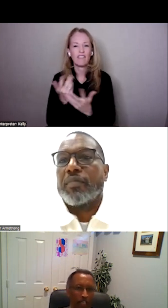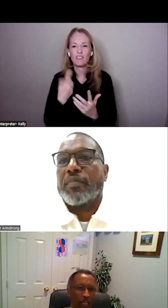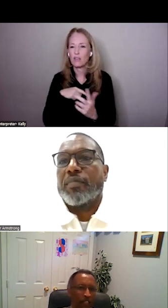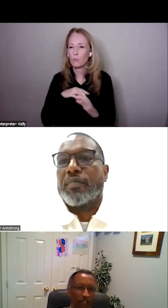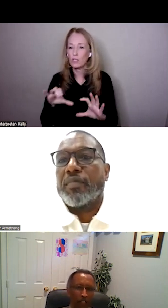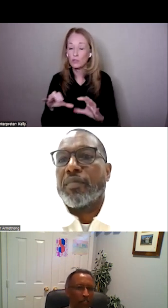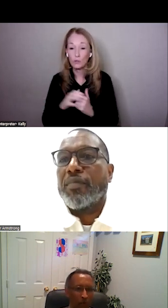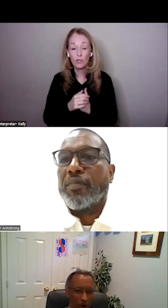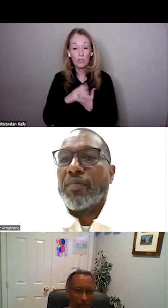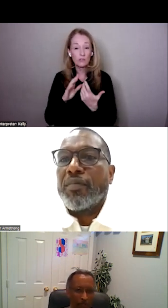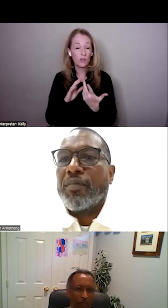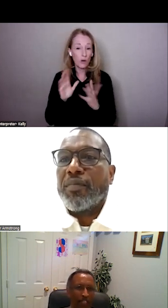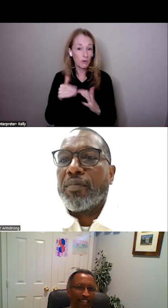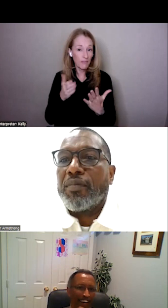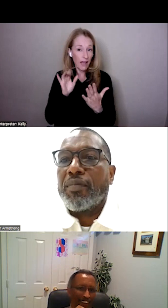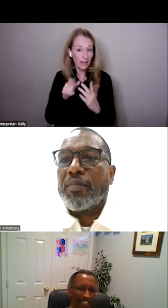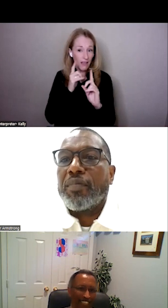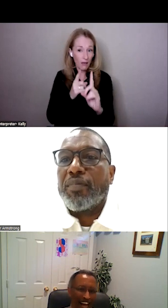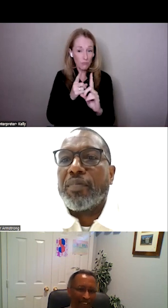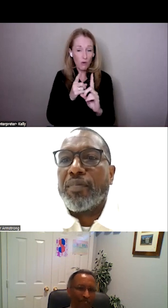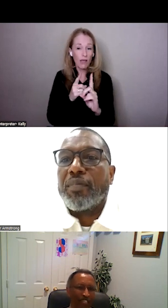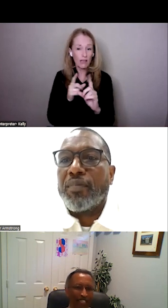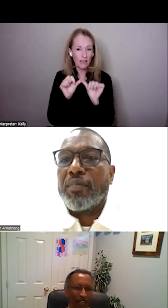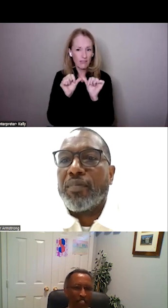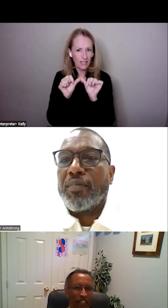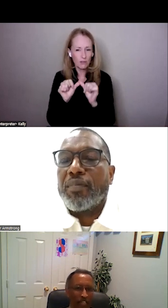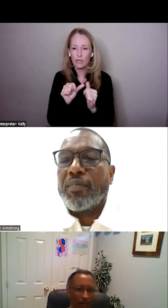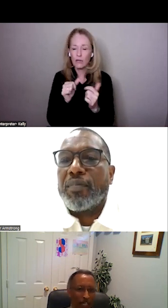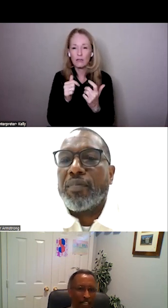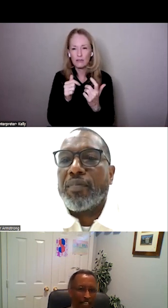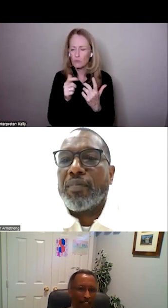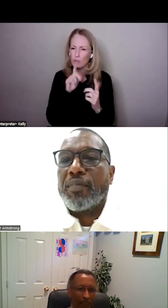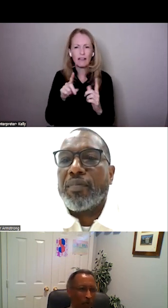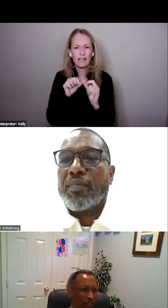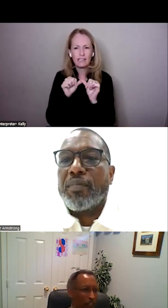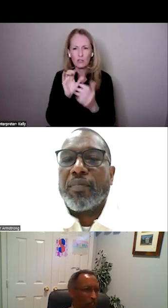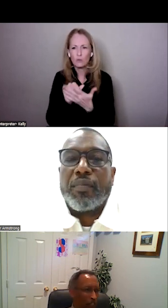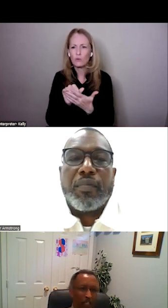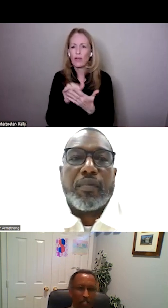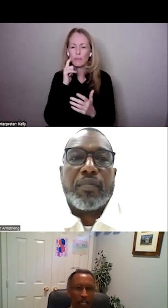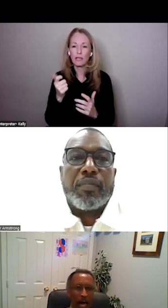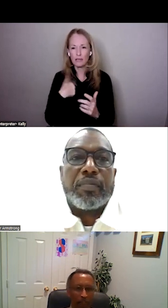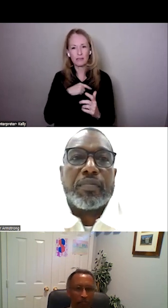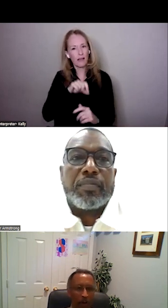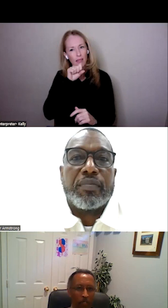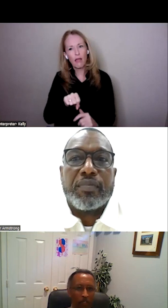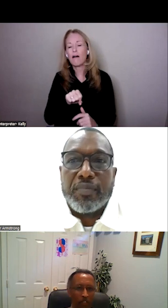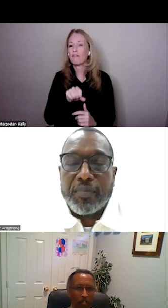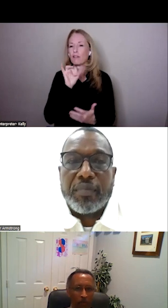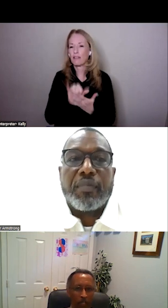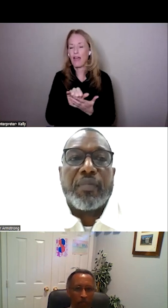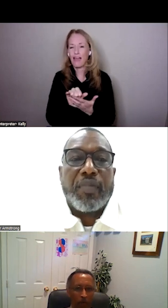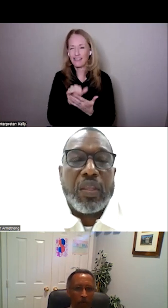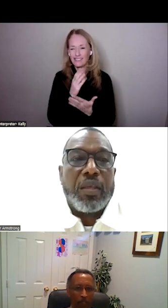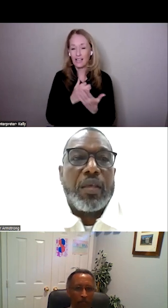have, continue on, my friend, because I really love this segment and look forward to stealing a lot of it from you to